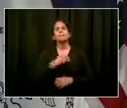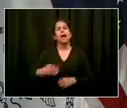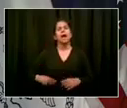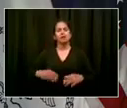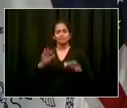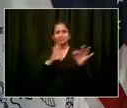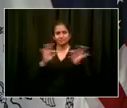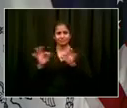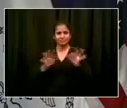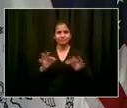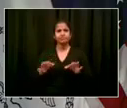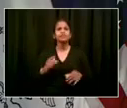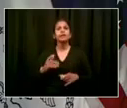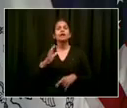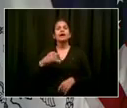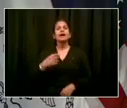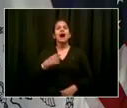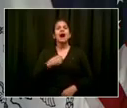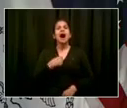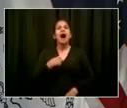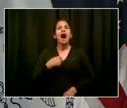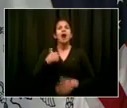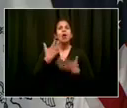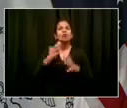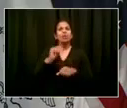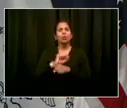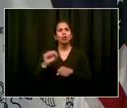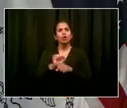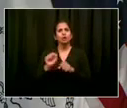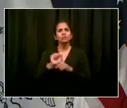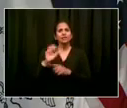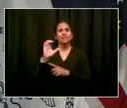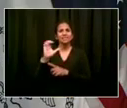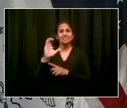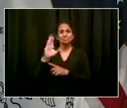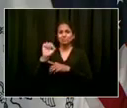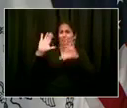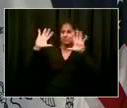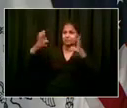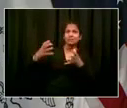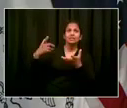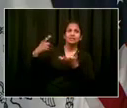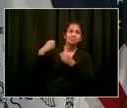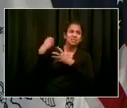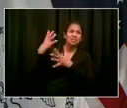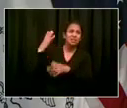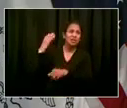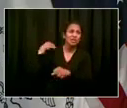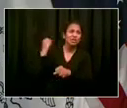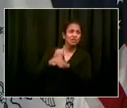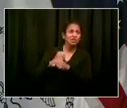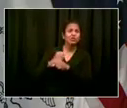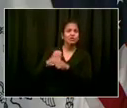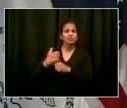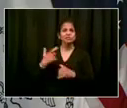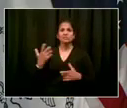force that changes hearts and minds in Albany. The fact is, the things you talked